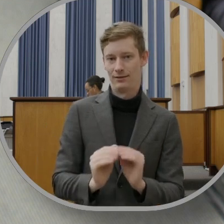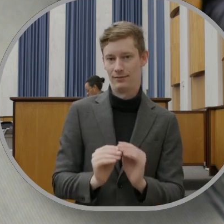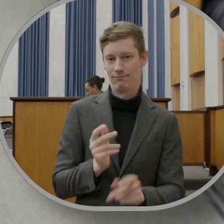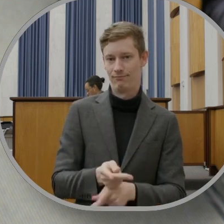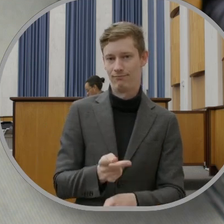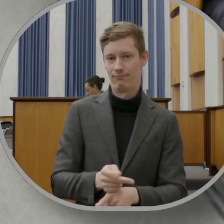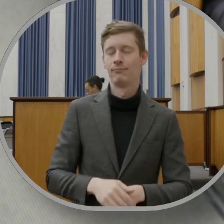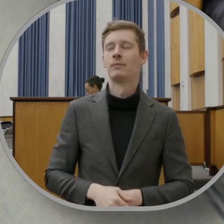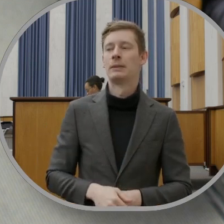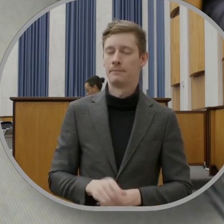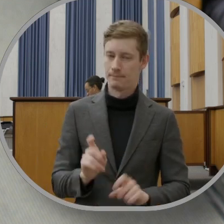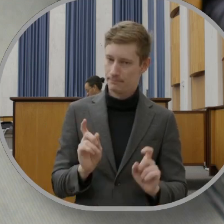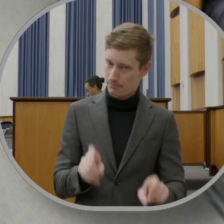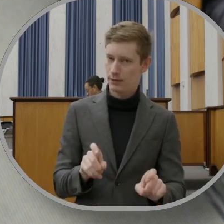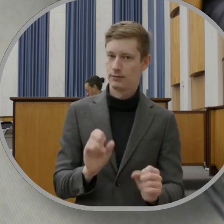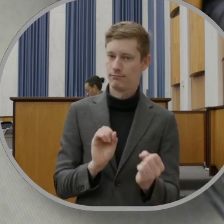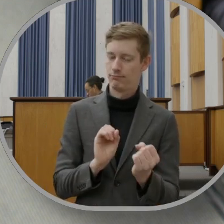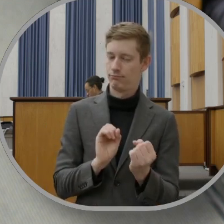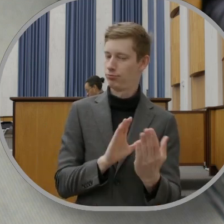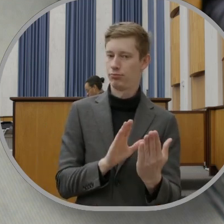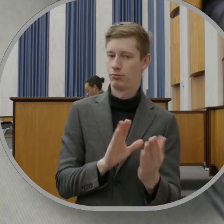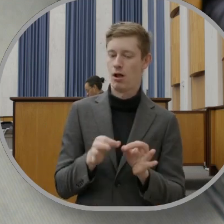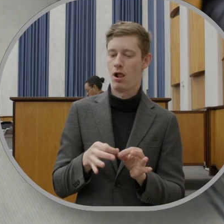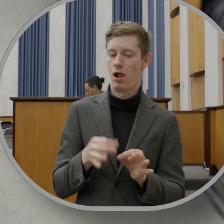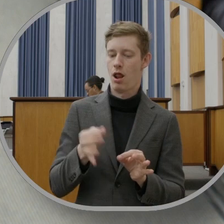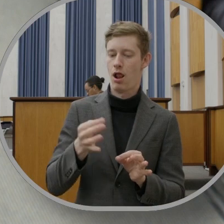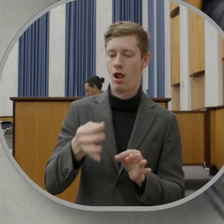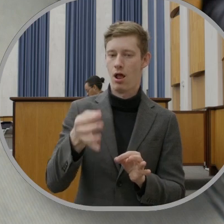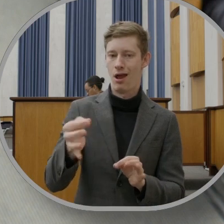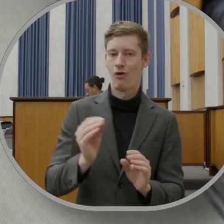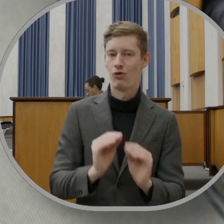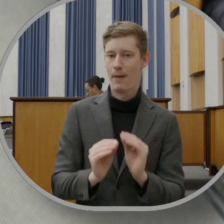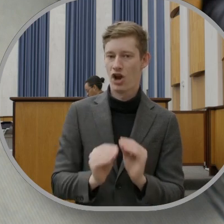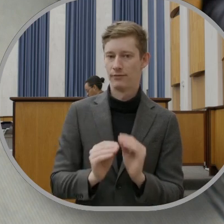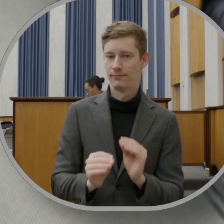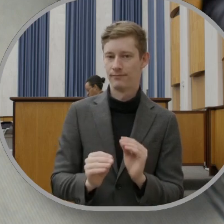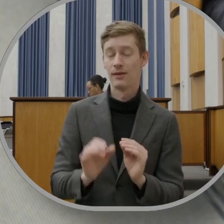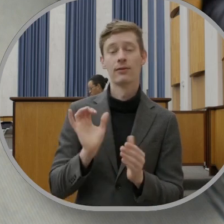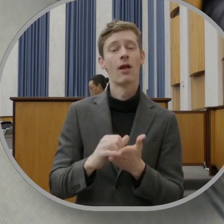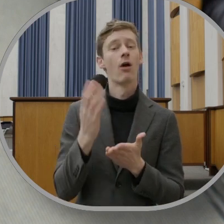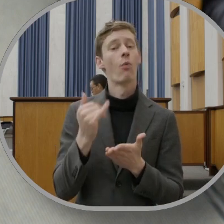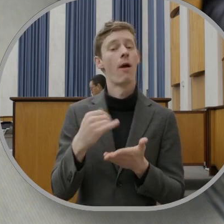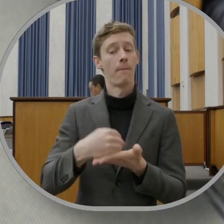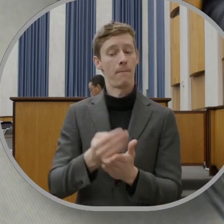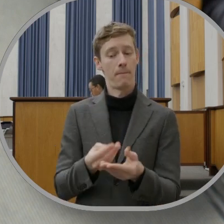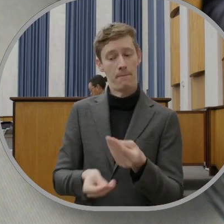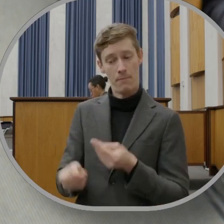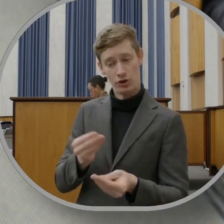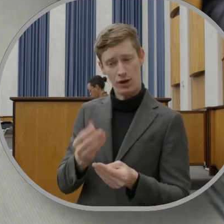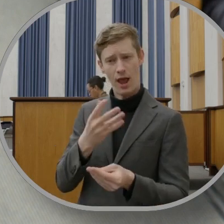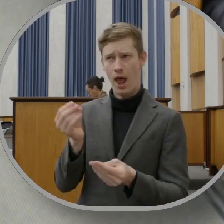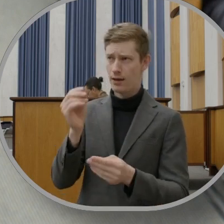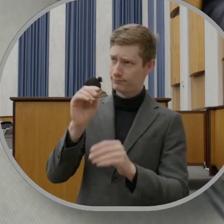must address this need, which is why we are prioritizing it in the budget, both with funding and greater